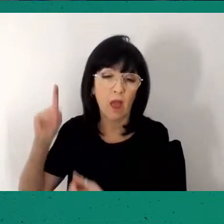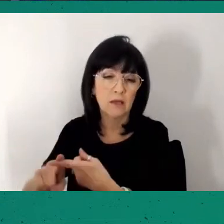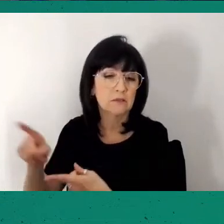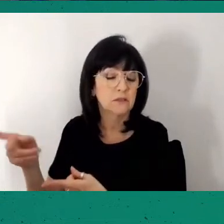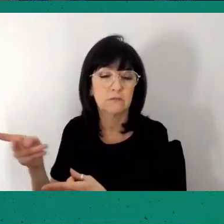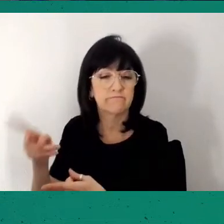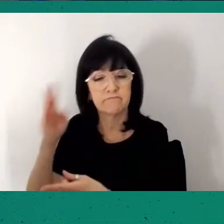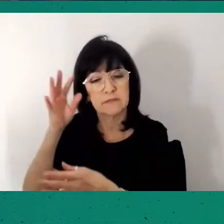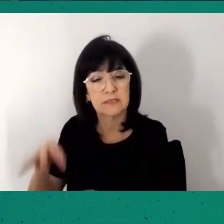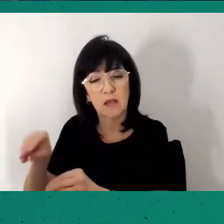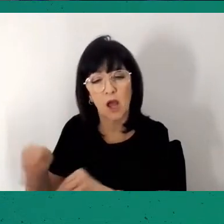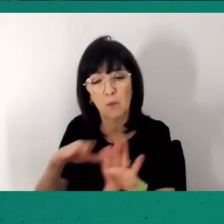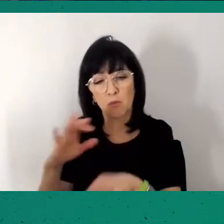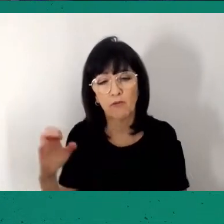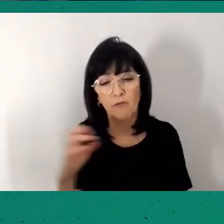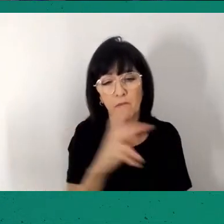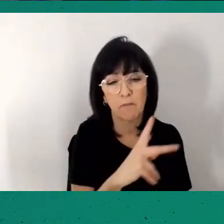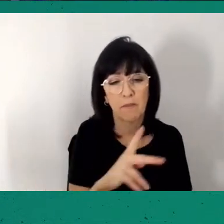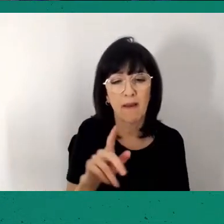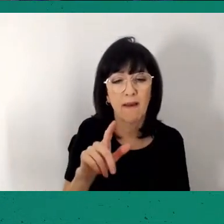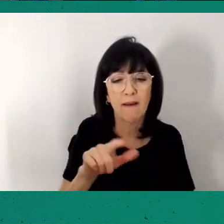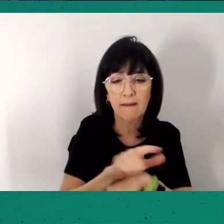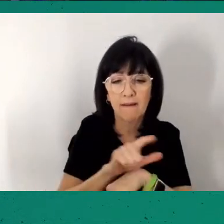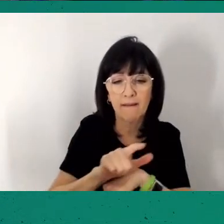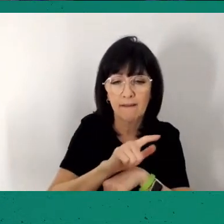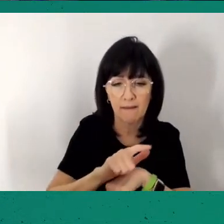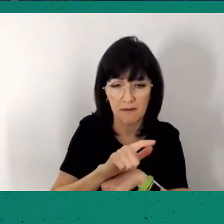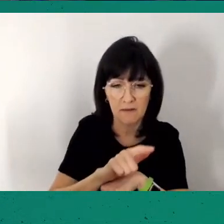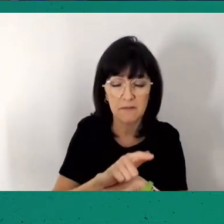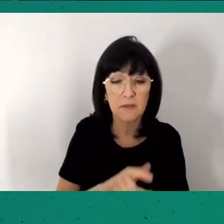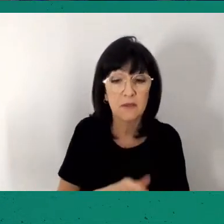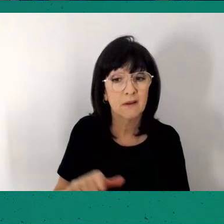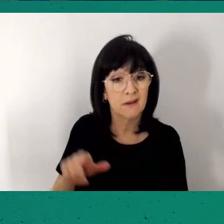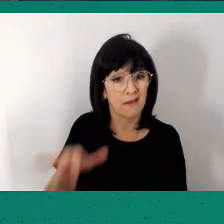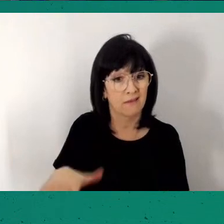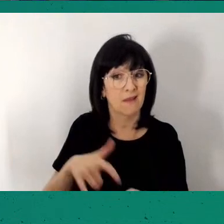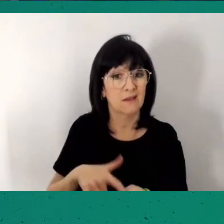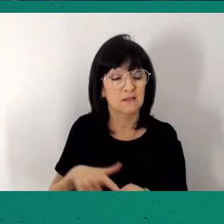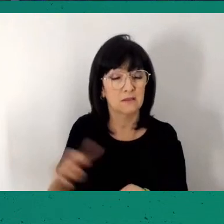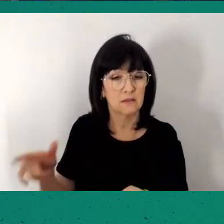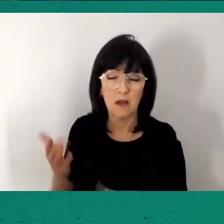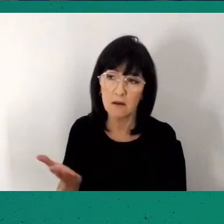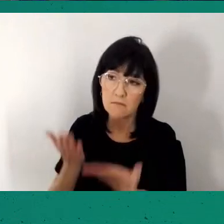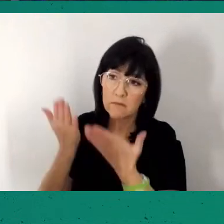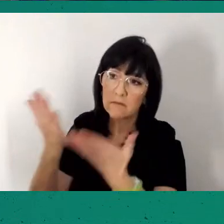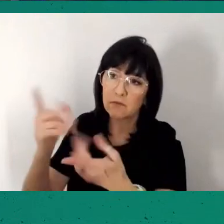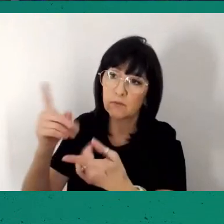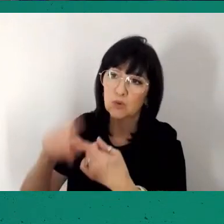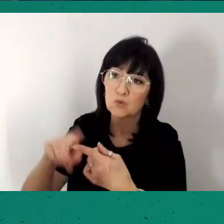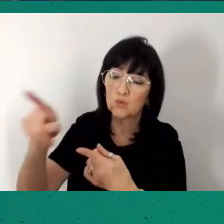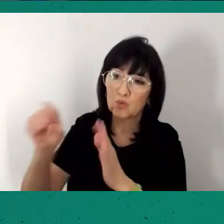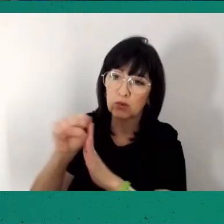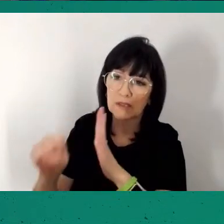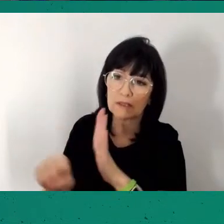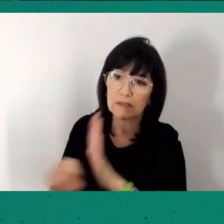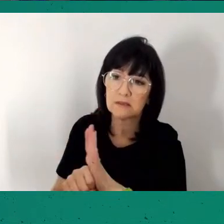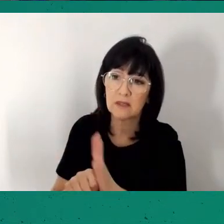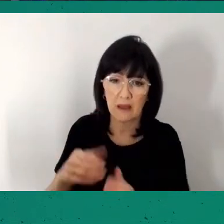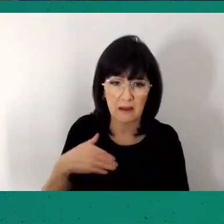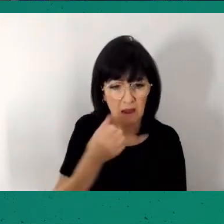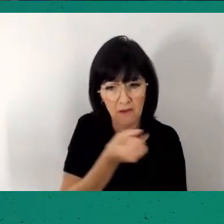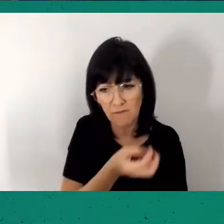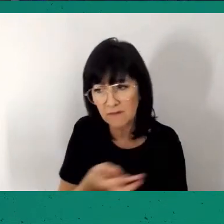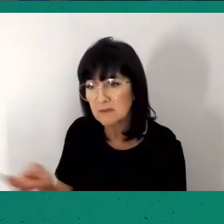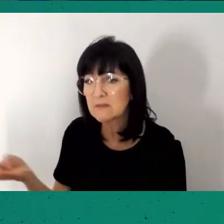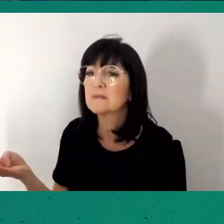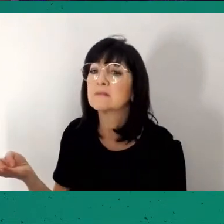1843, the African School Society petitioned to the state, stating, quote, "There are several hundred of colored children in